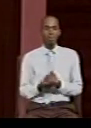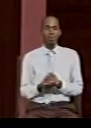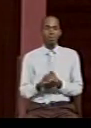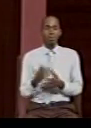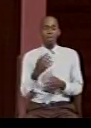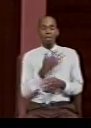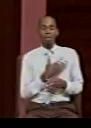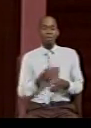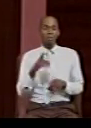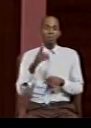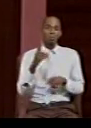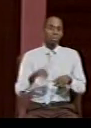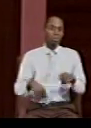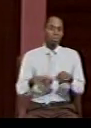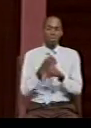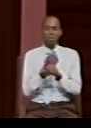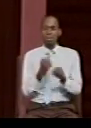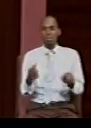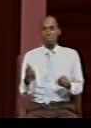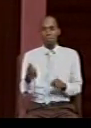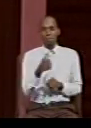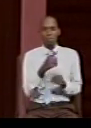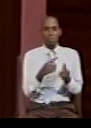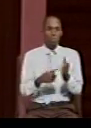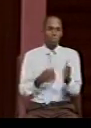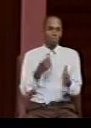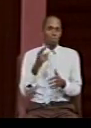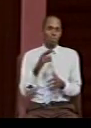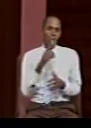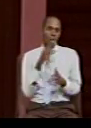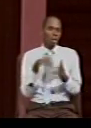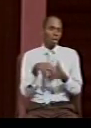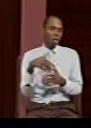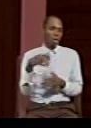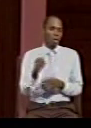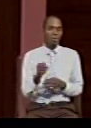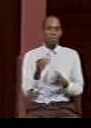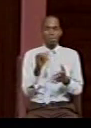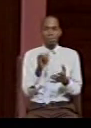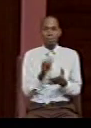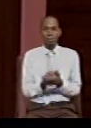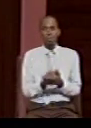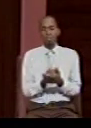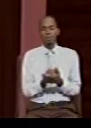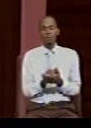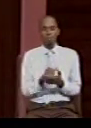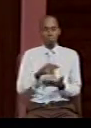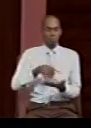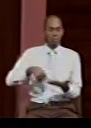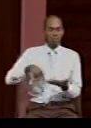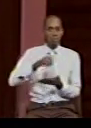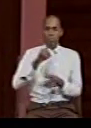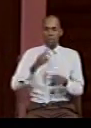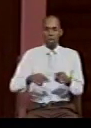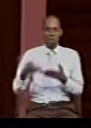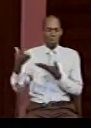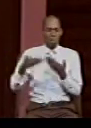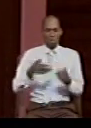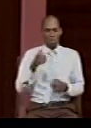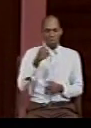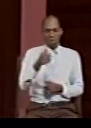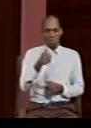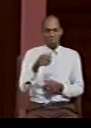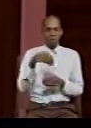can't save yourself once you are outside that circle. You cannot bring yourself in.